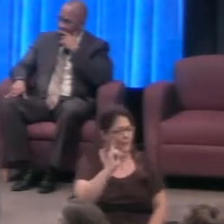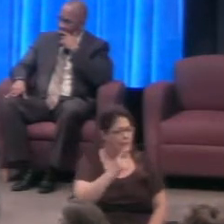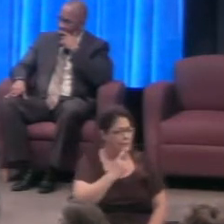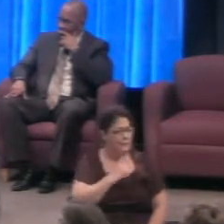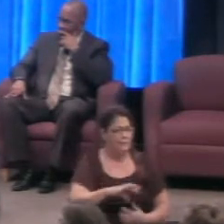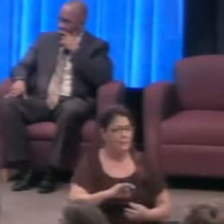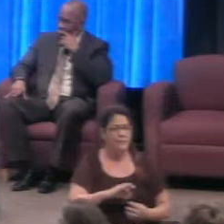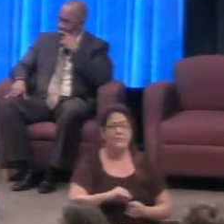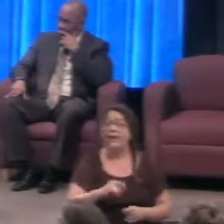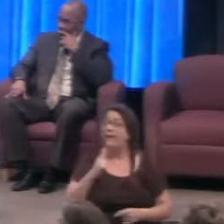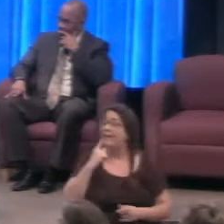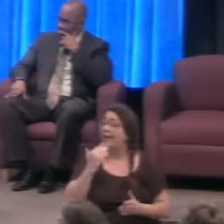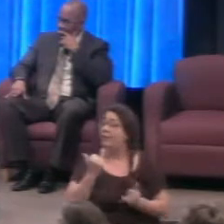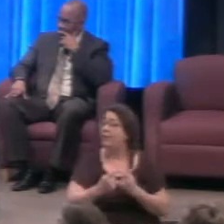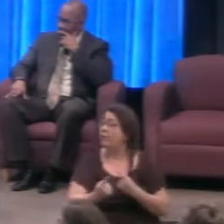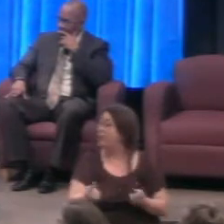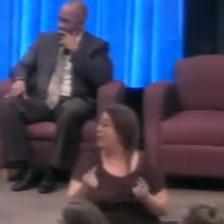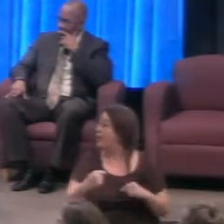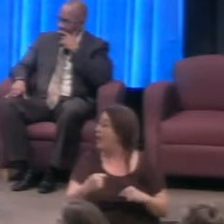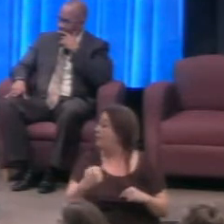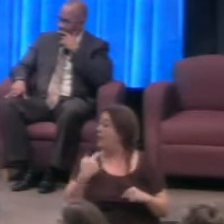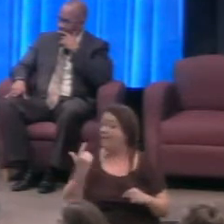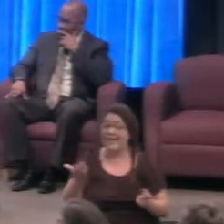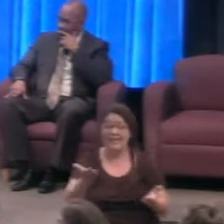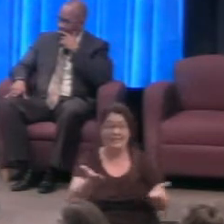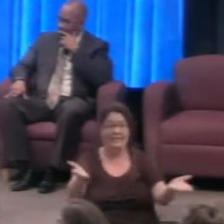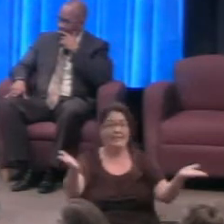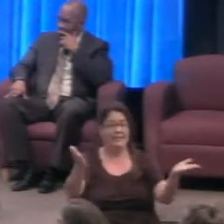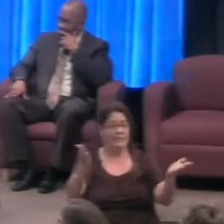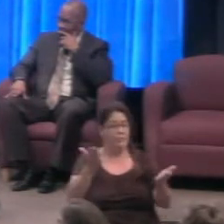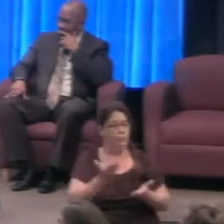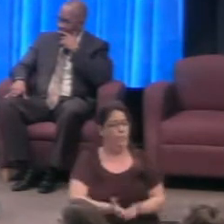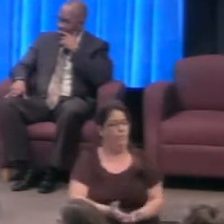Thanks, everyone, for coming. This is a testament to what you've done